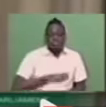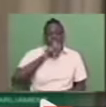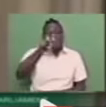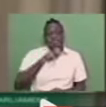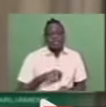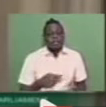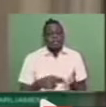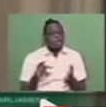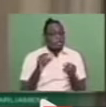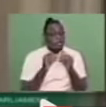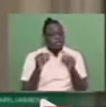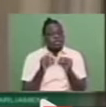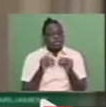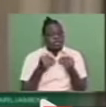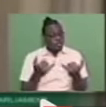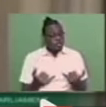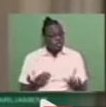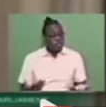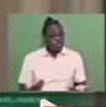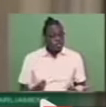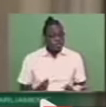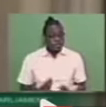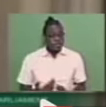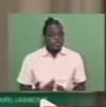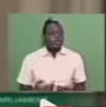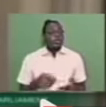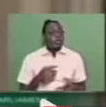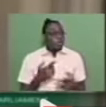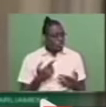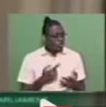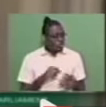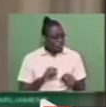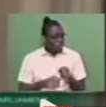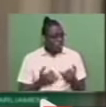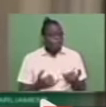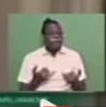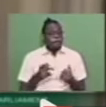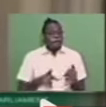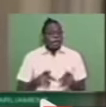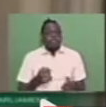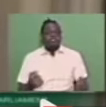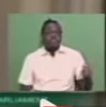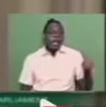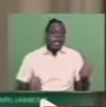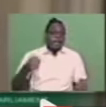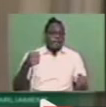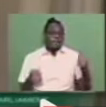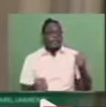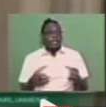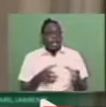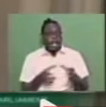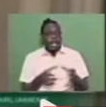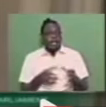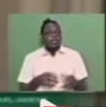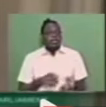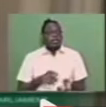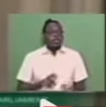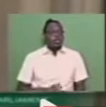then mean that motorists from these more distant locales may choose to refuel in